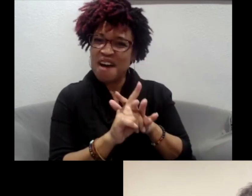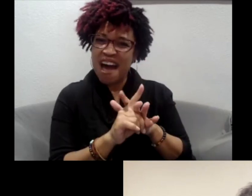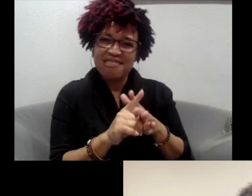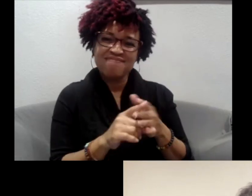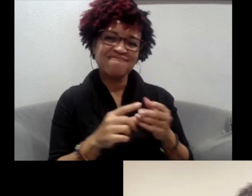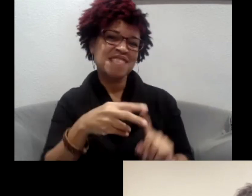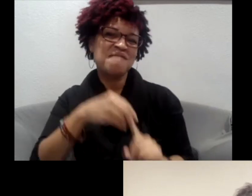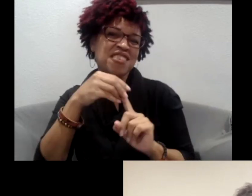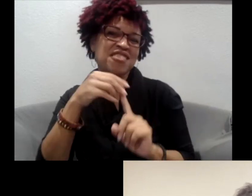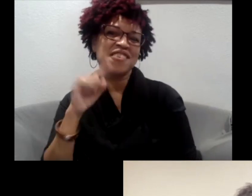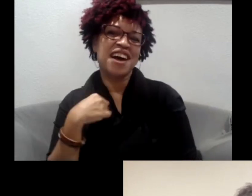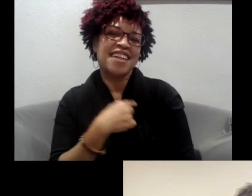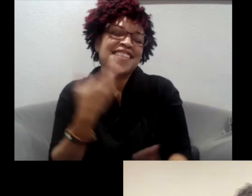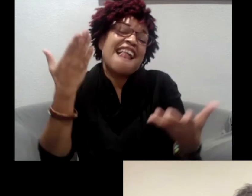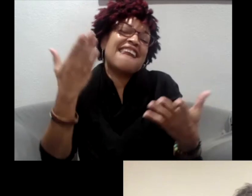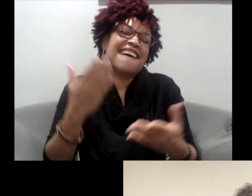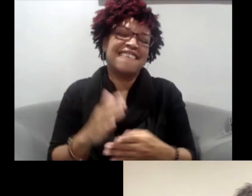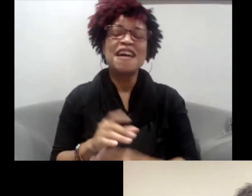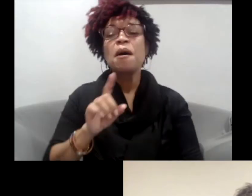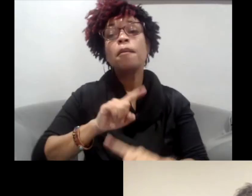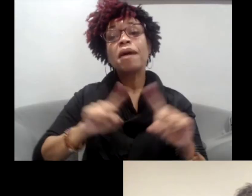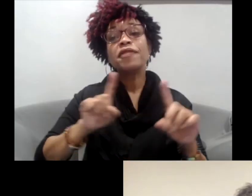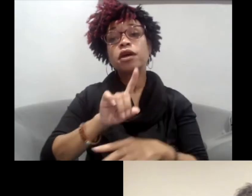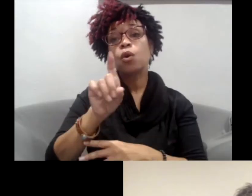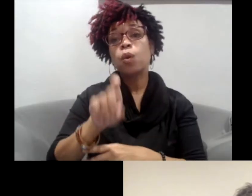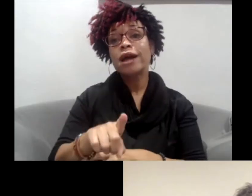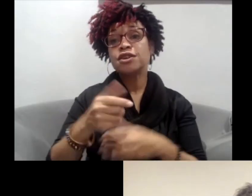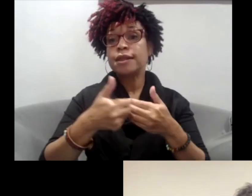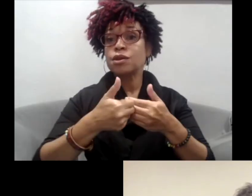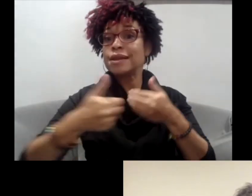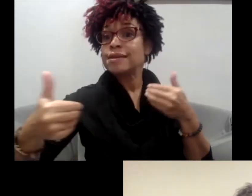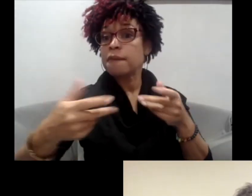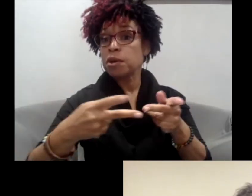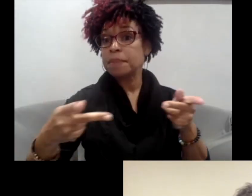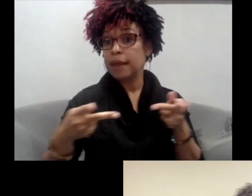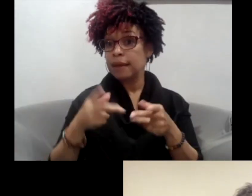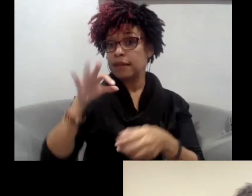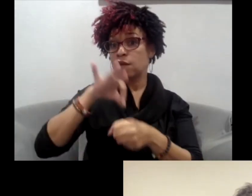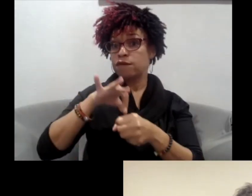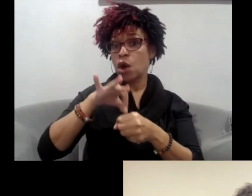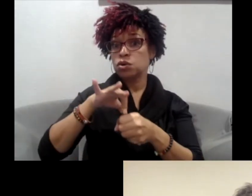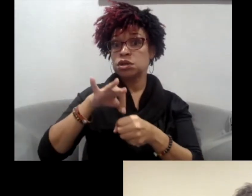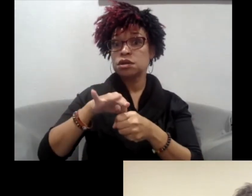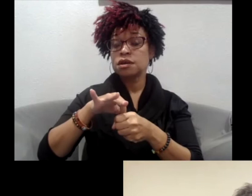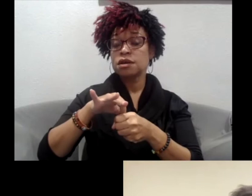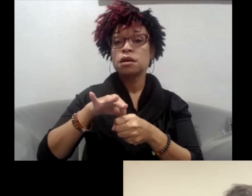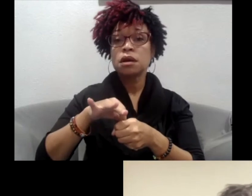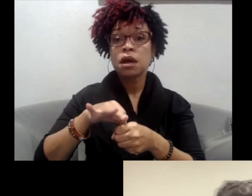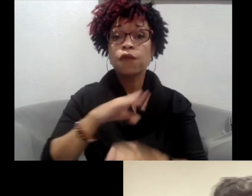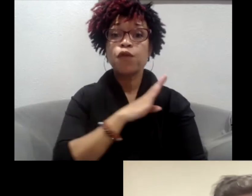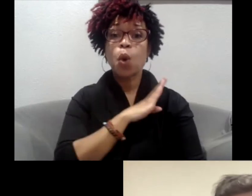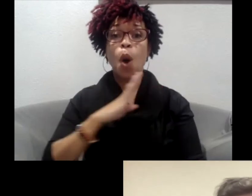So there was a question about, will there be a separate space to vote for executive board members like we used to